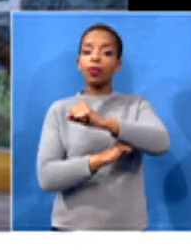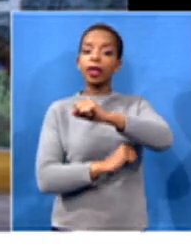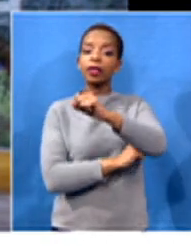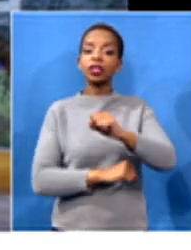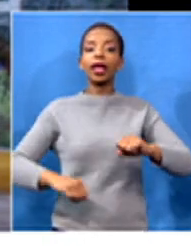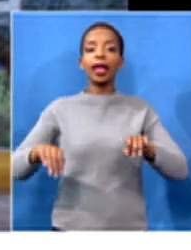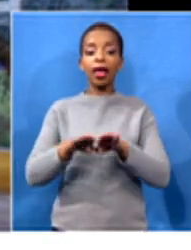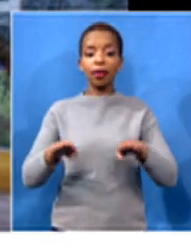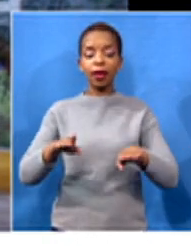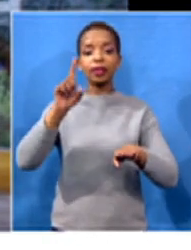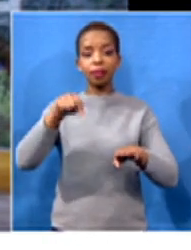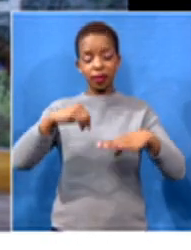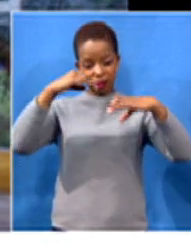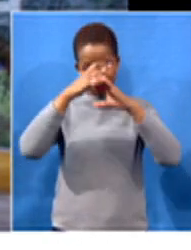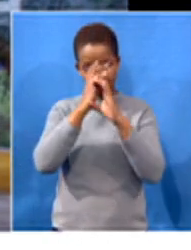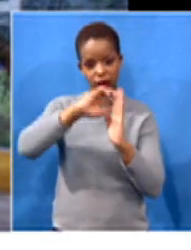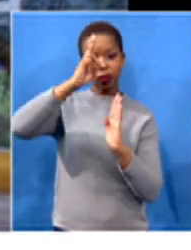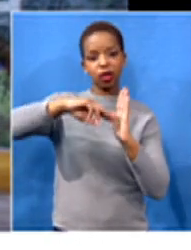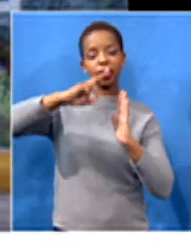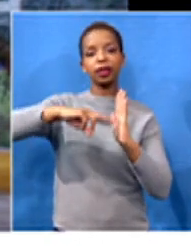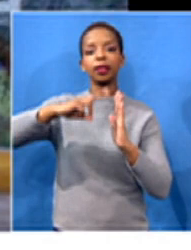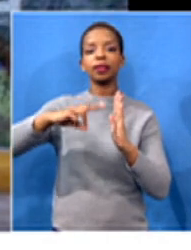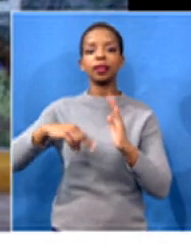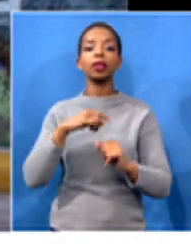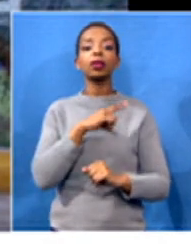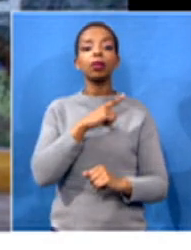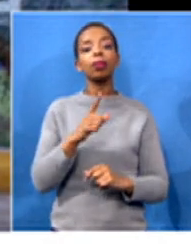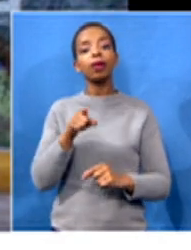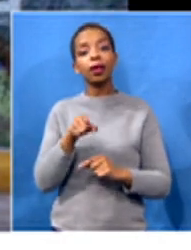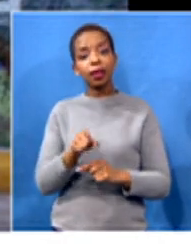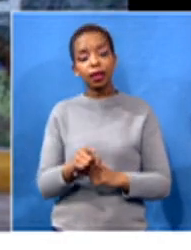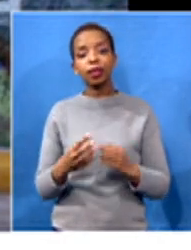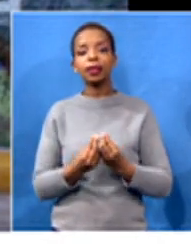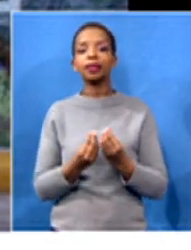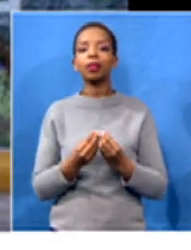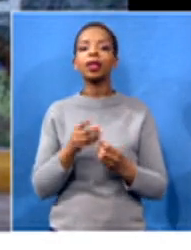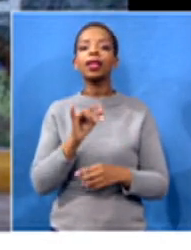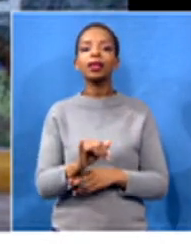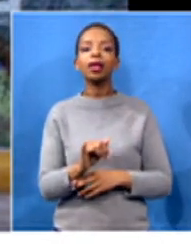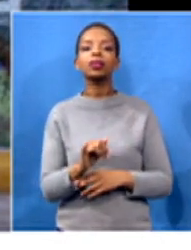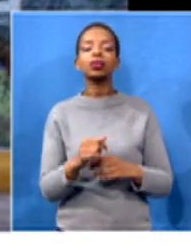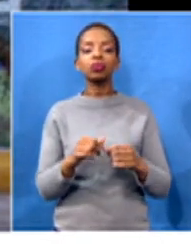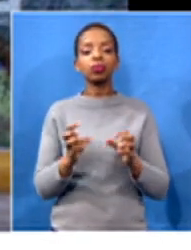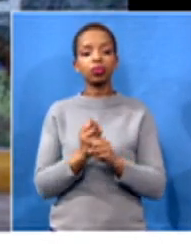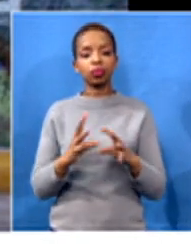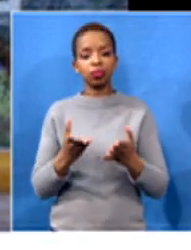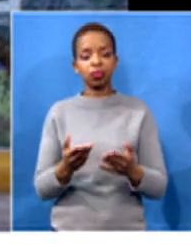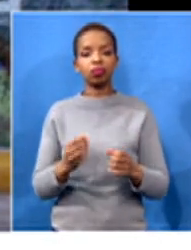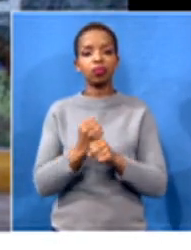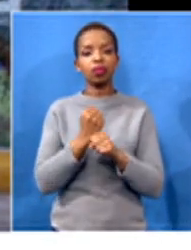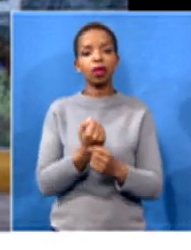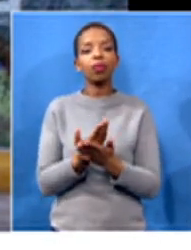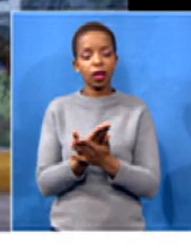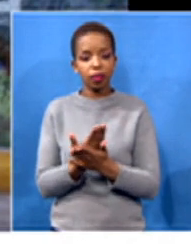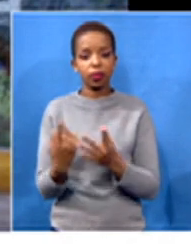the early grades is something that the president's latched onto. There's growing capability. For example,